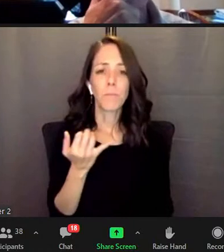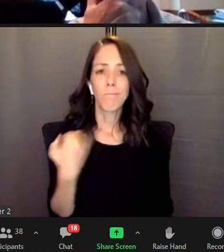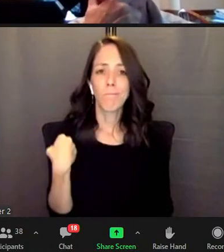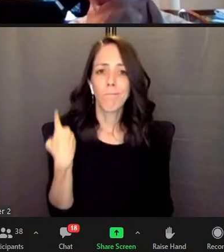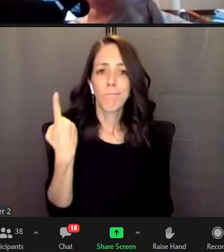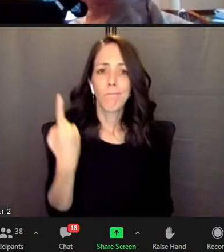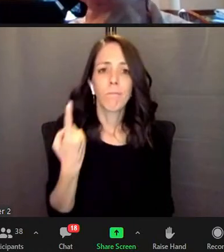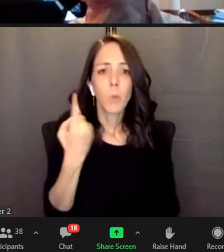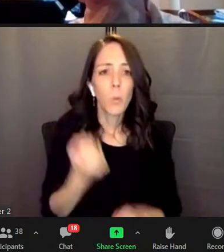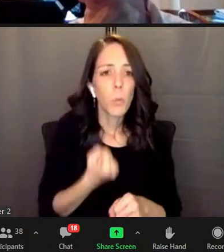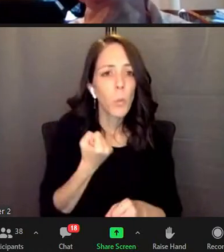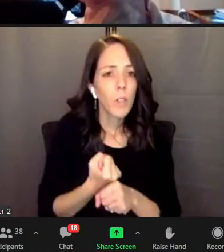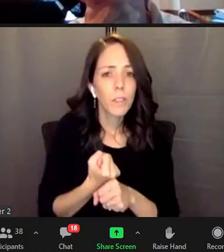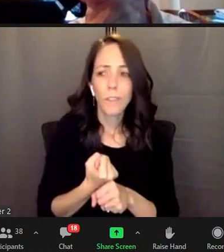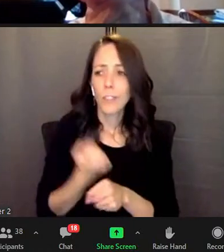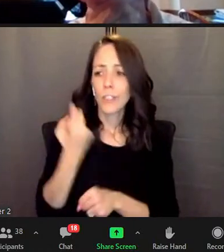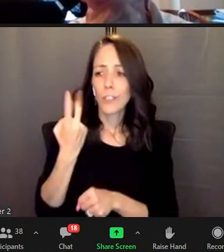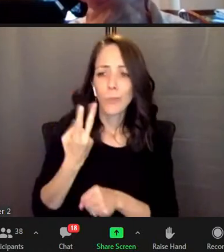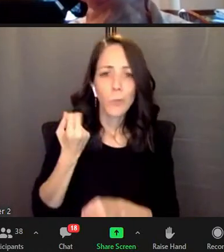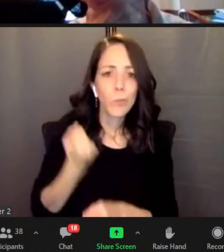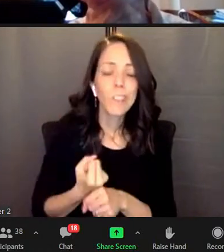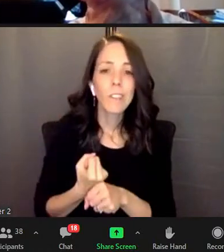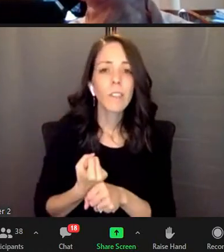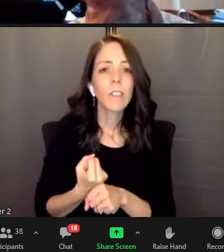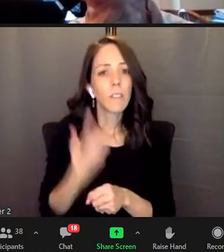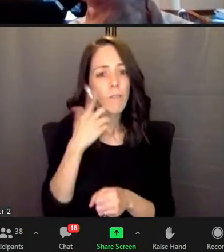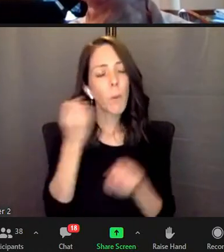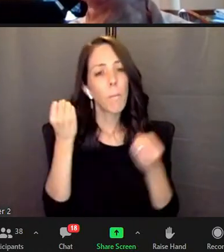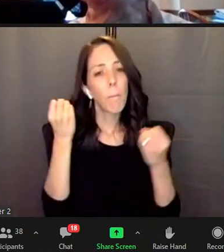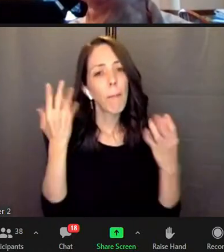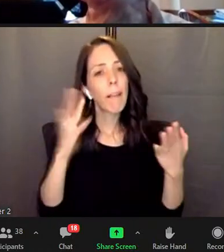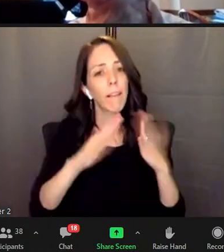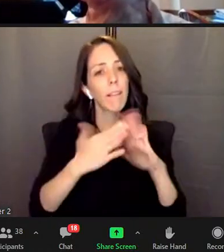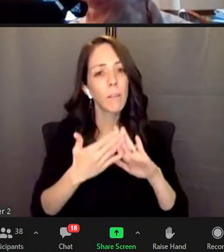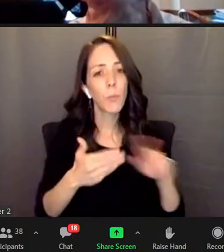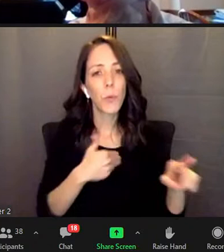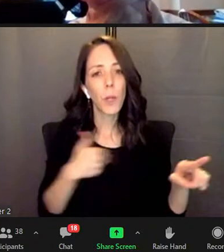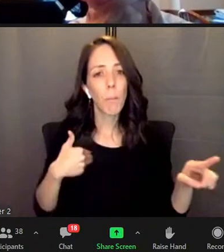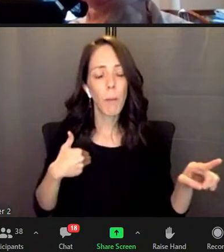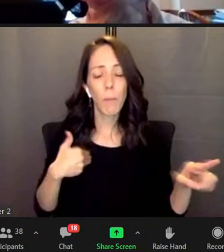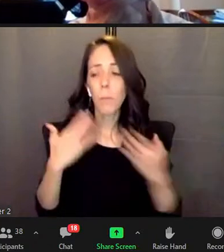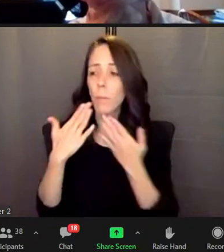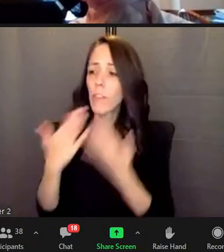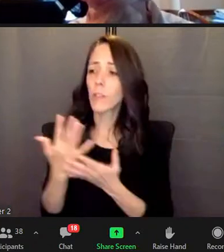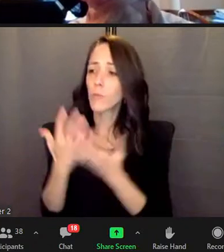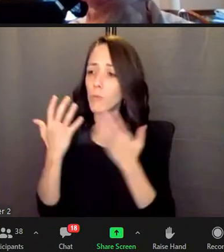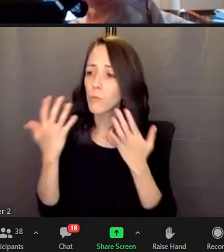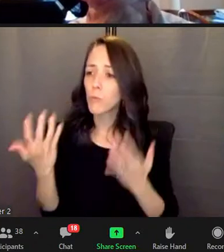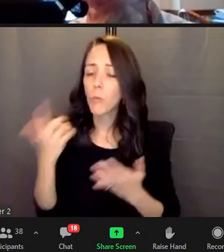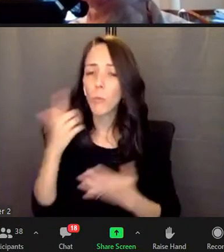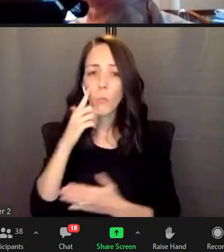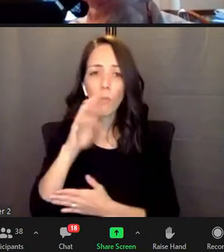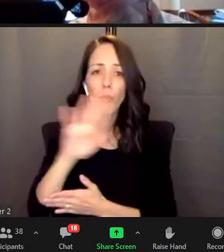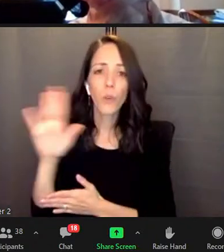for too many of our community members. So thank you very much for your